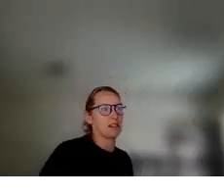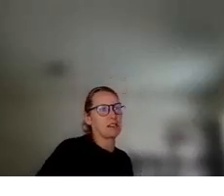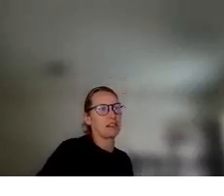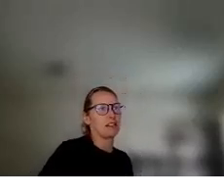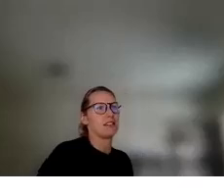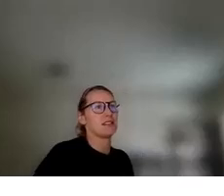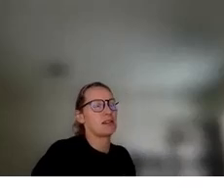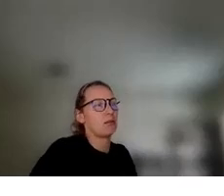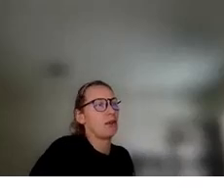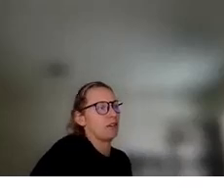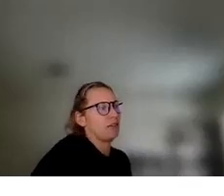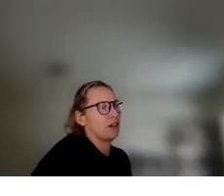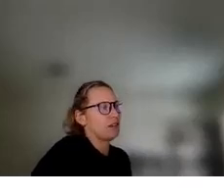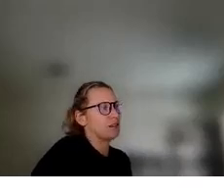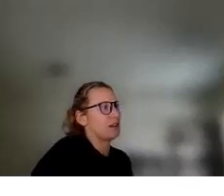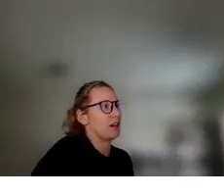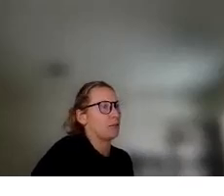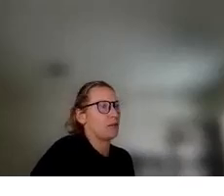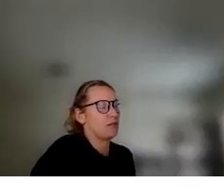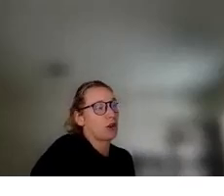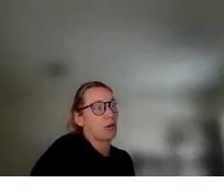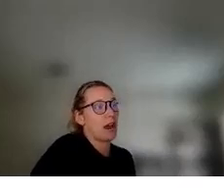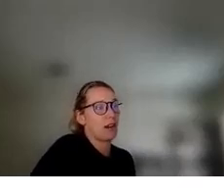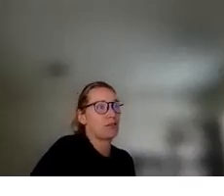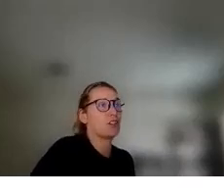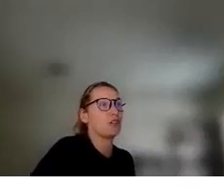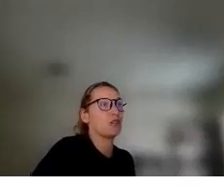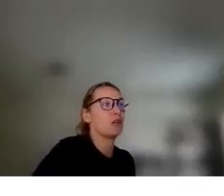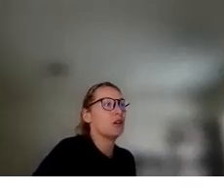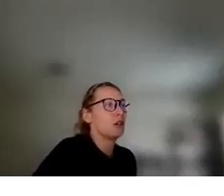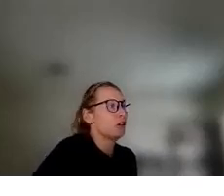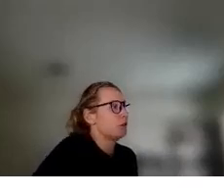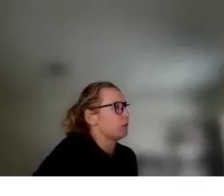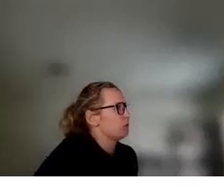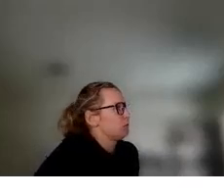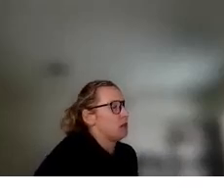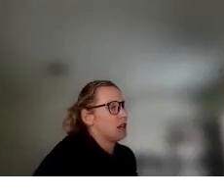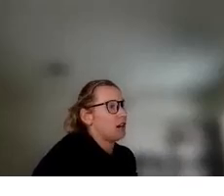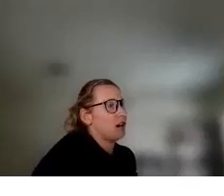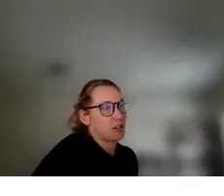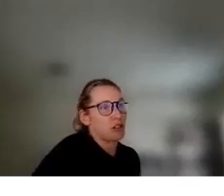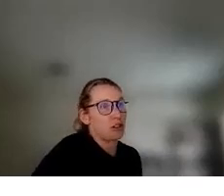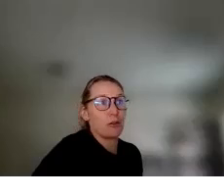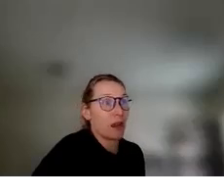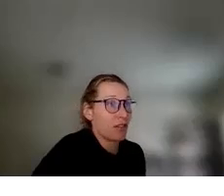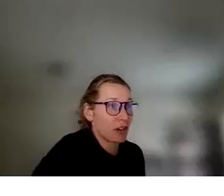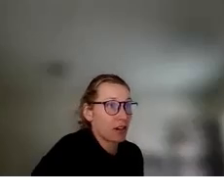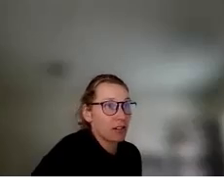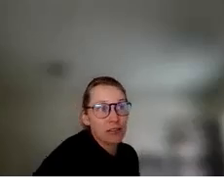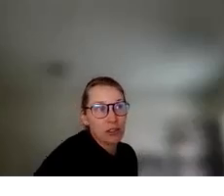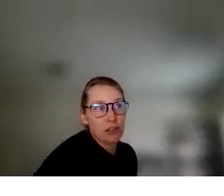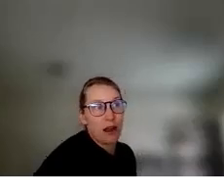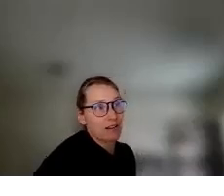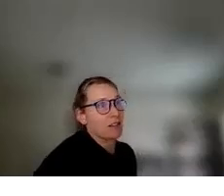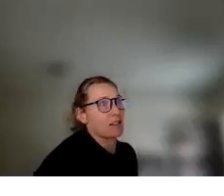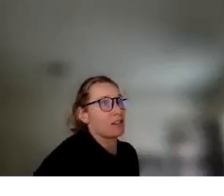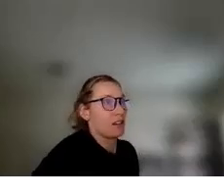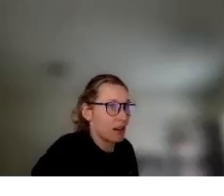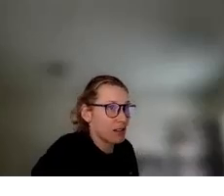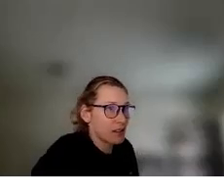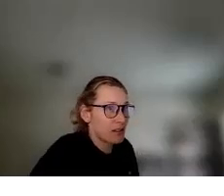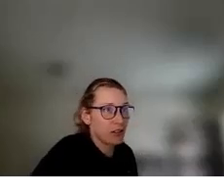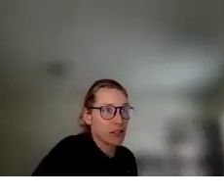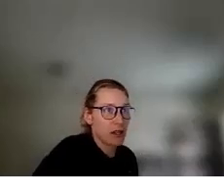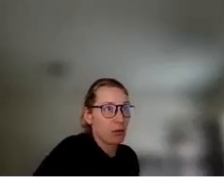for accessing these benefits. You don't have to be on a certain waiver to